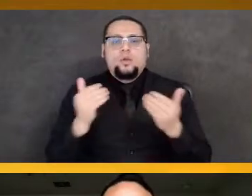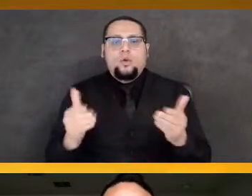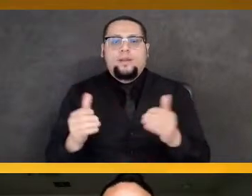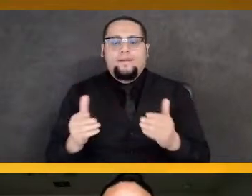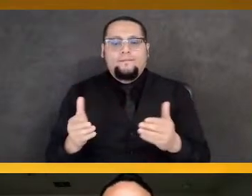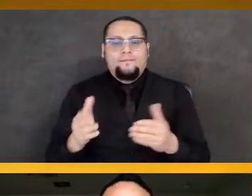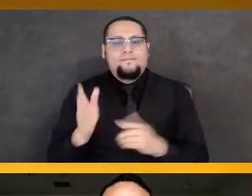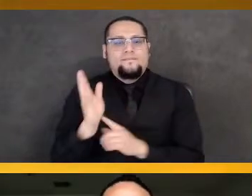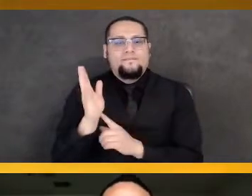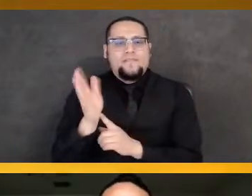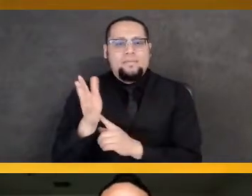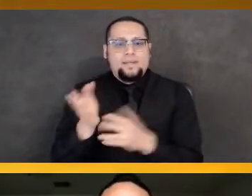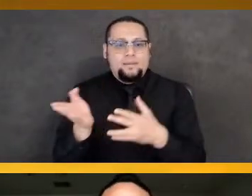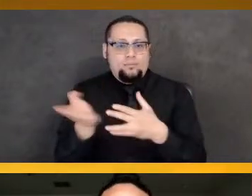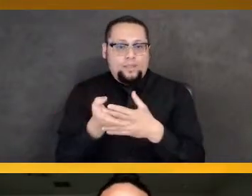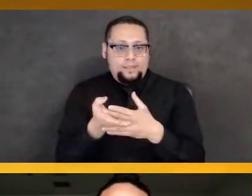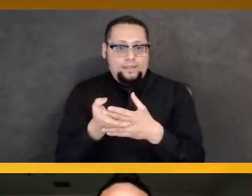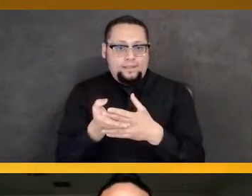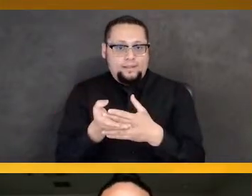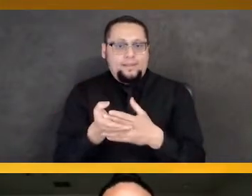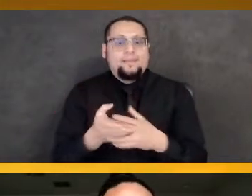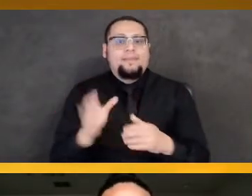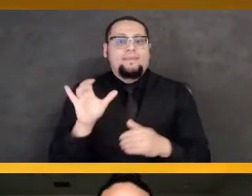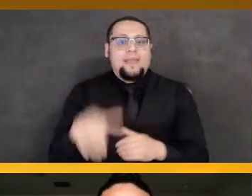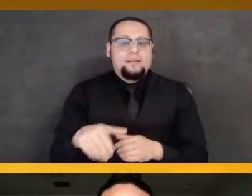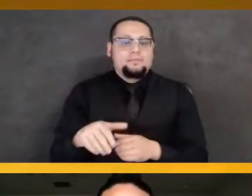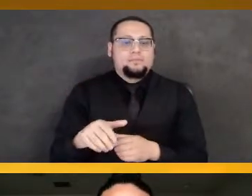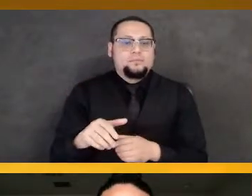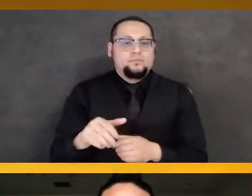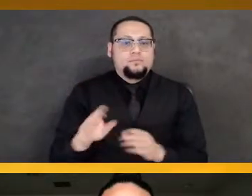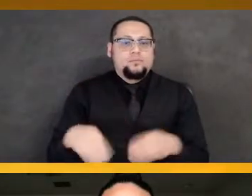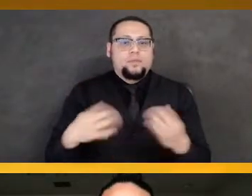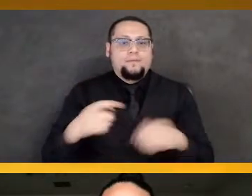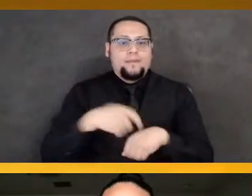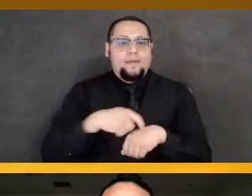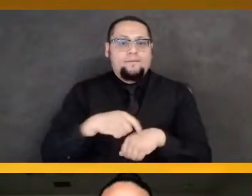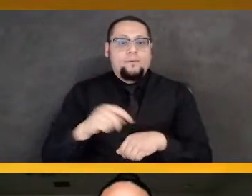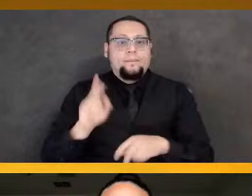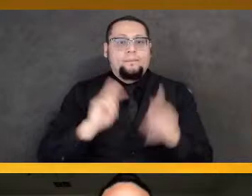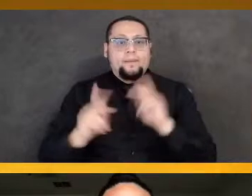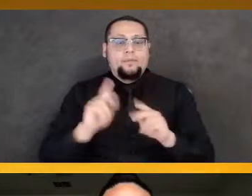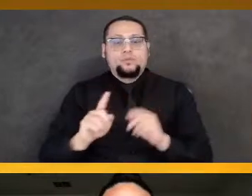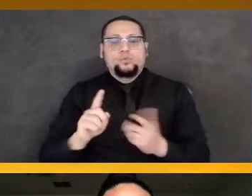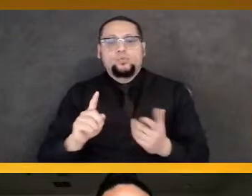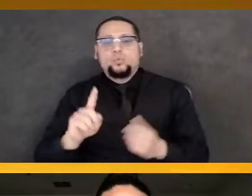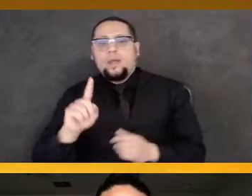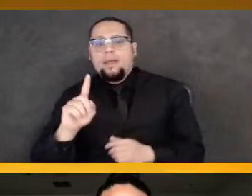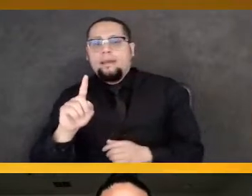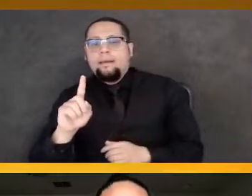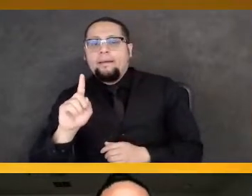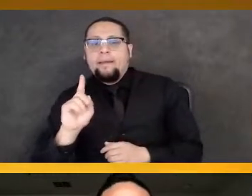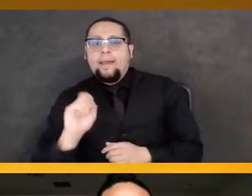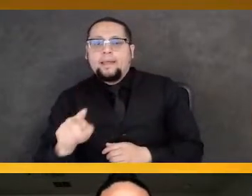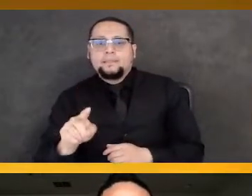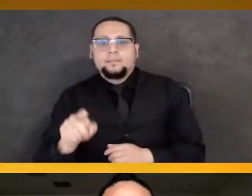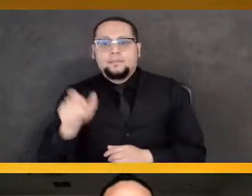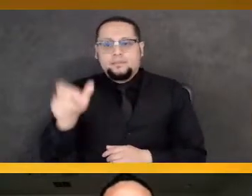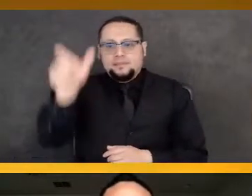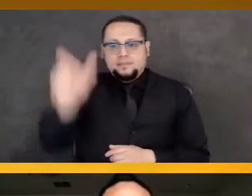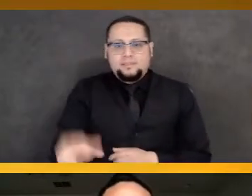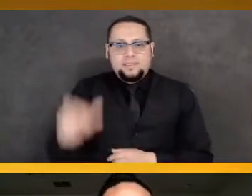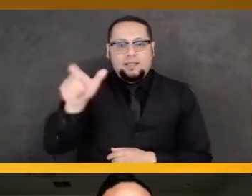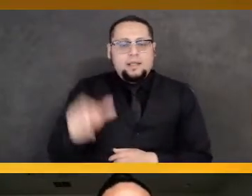5-minute intercession. This will give time to the viewers to go ahead and ask, possibly drop any questions in the comment